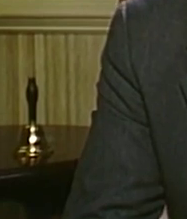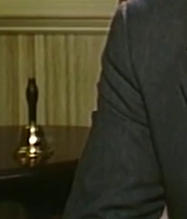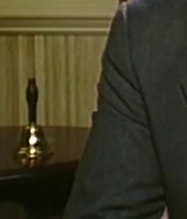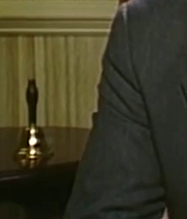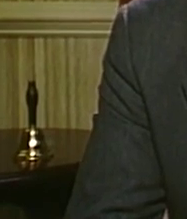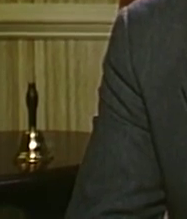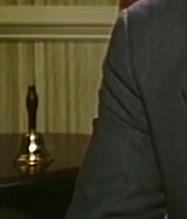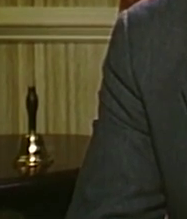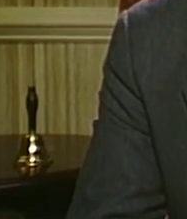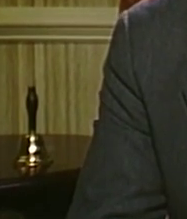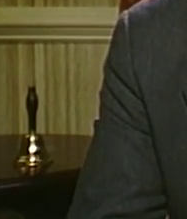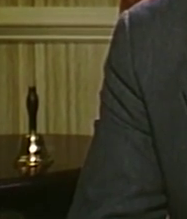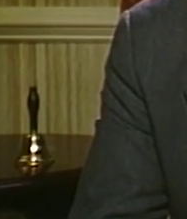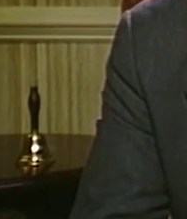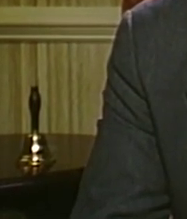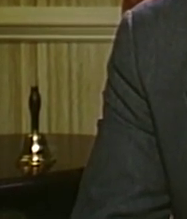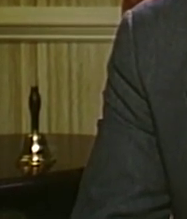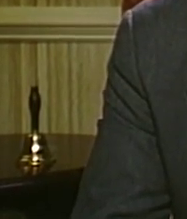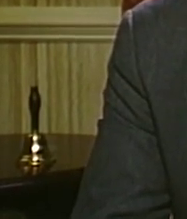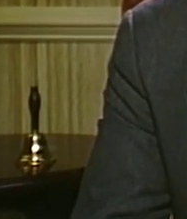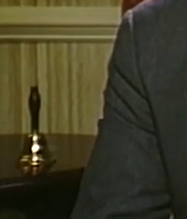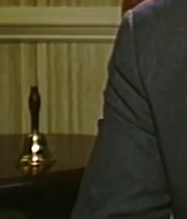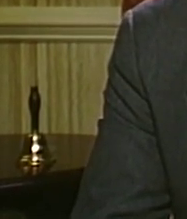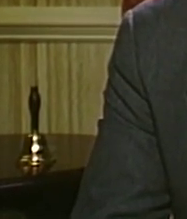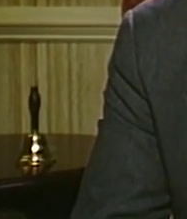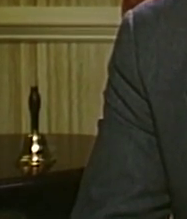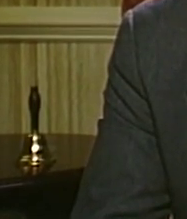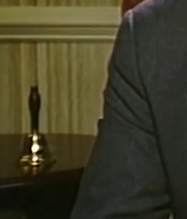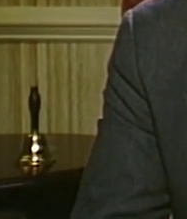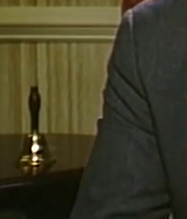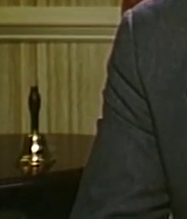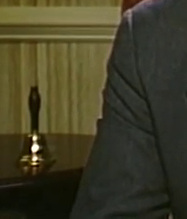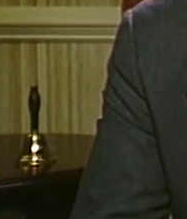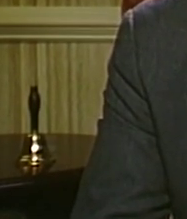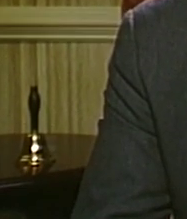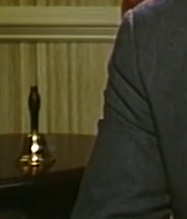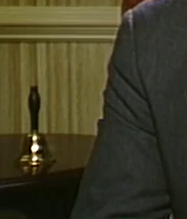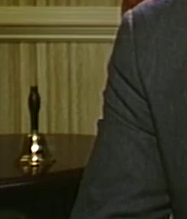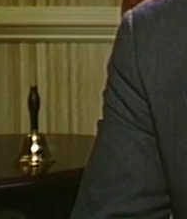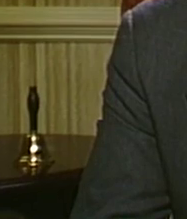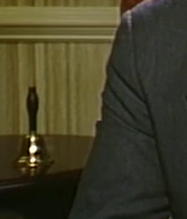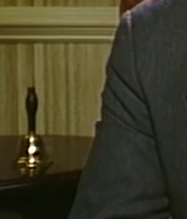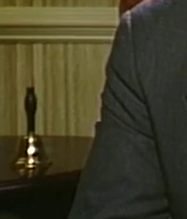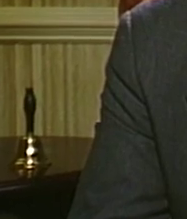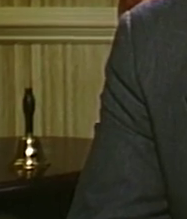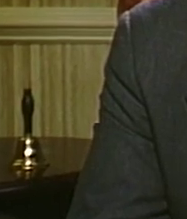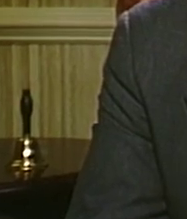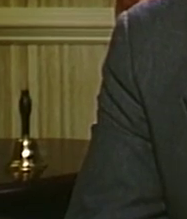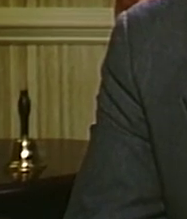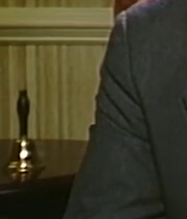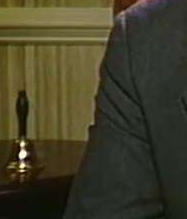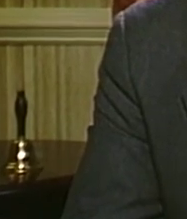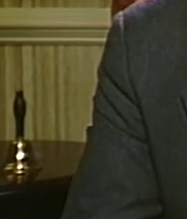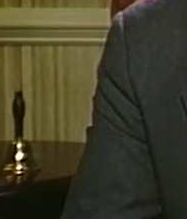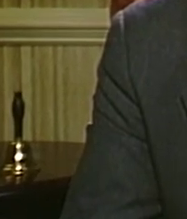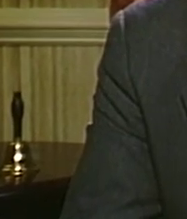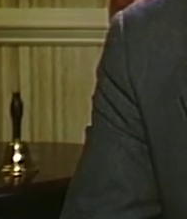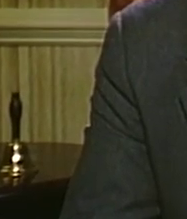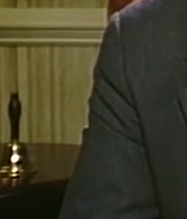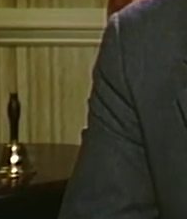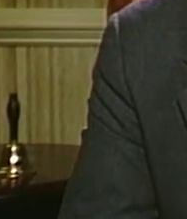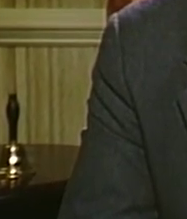you can pray, "God, have mercy upon me, a sinner. Save me for Christ's sake." Won't you do that right